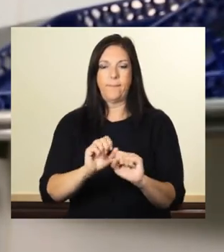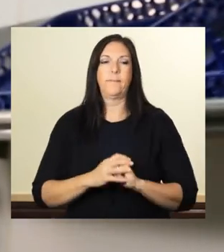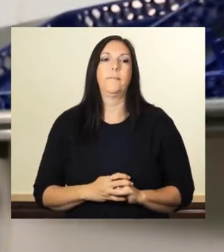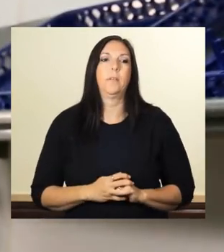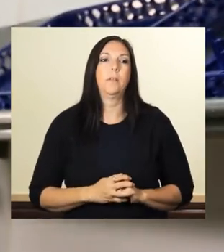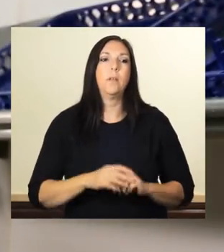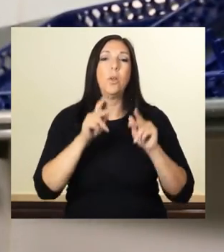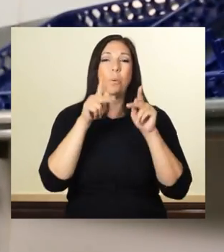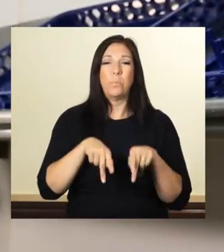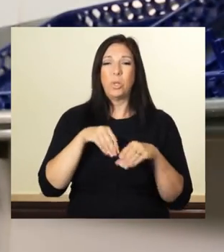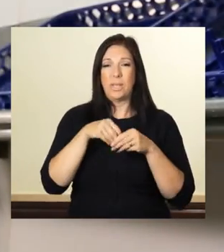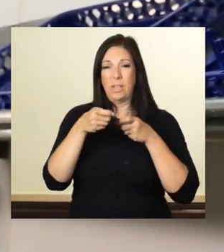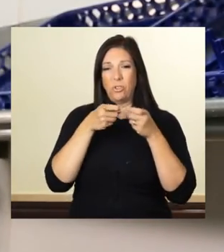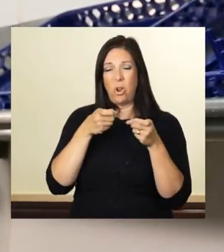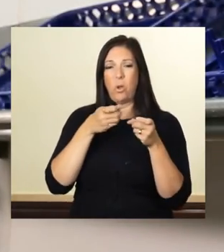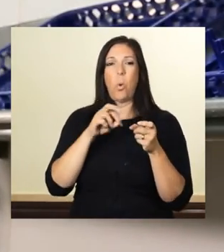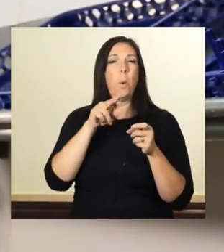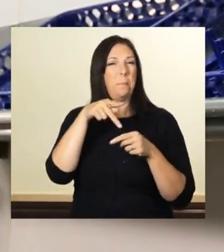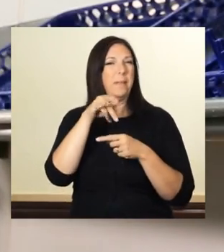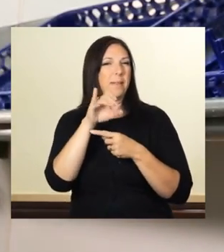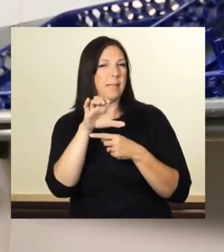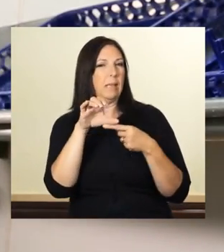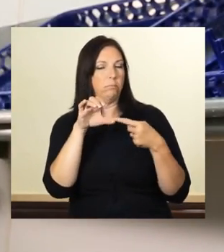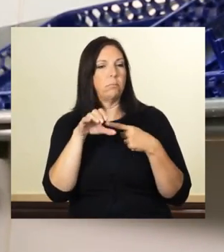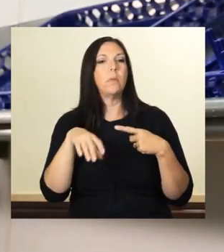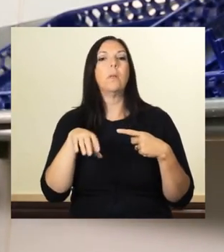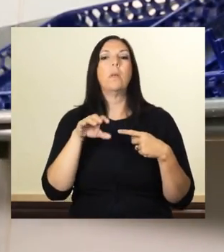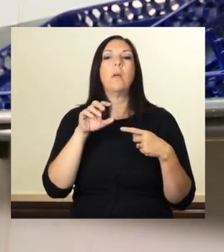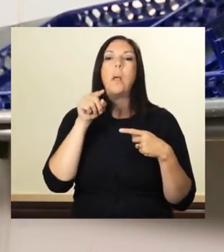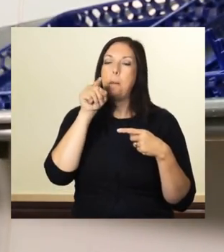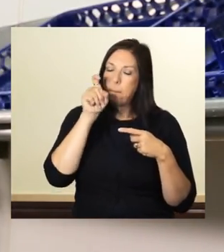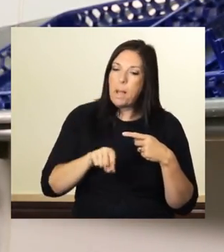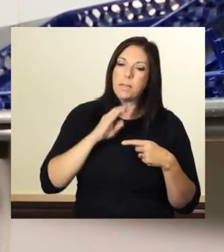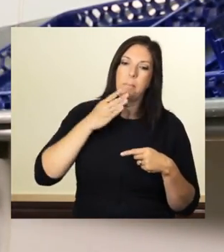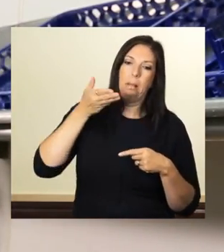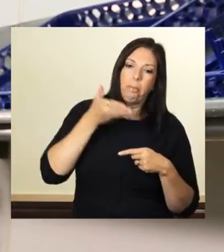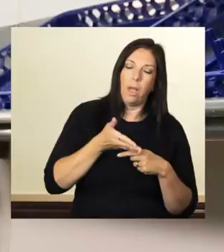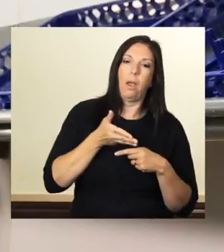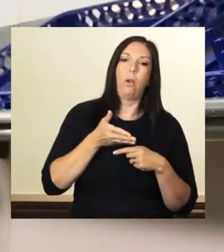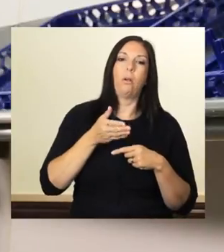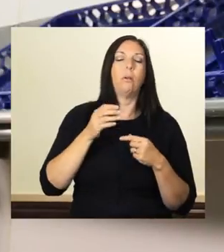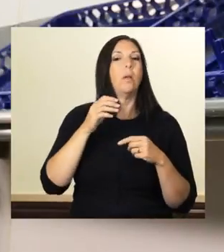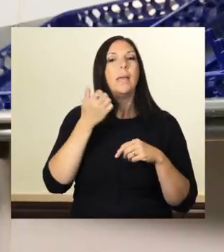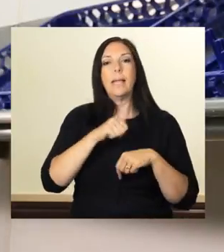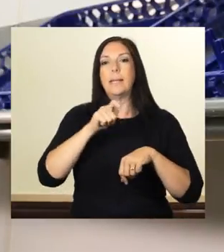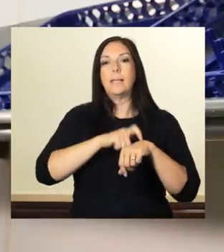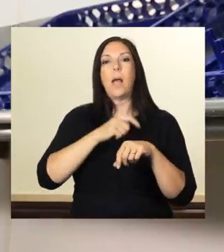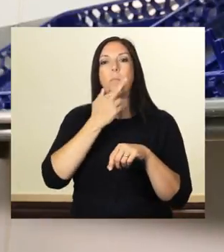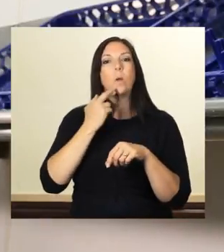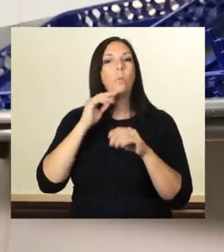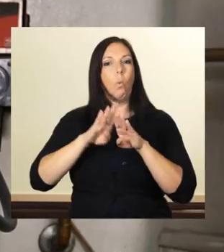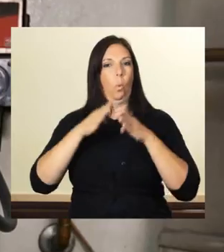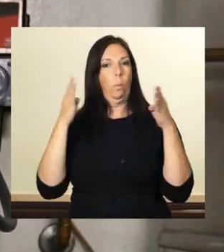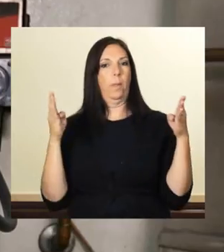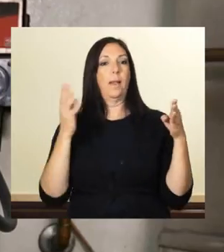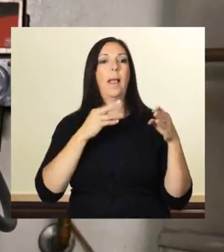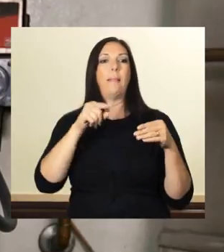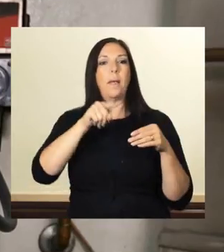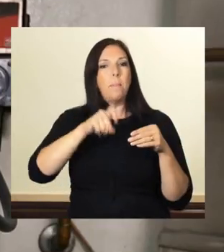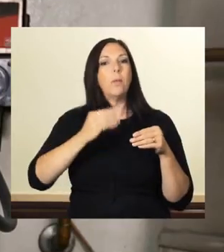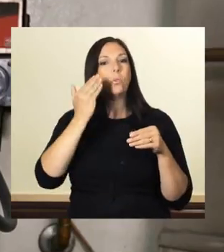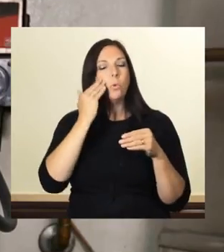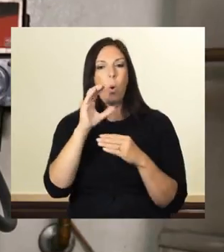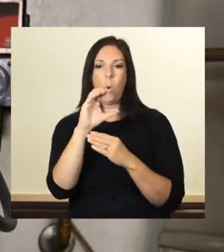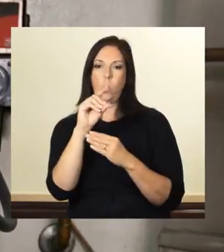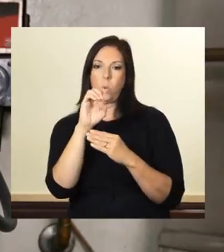A person in charge, or PIC, must be on the premises during all hours of operation, and must know the food